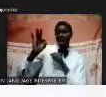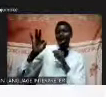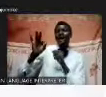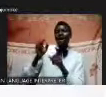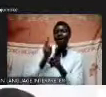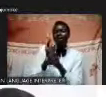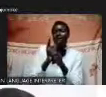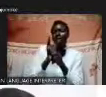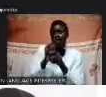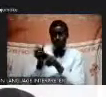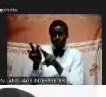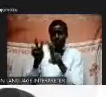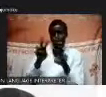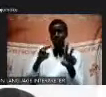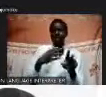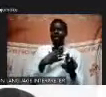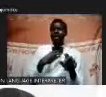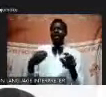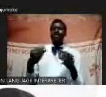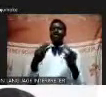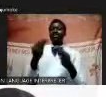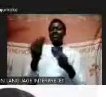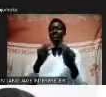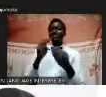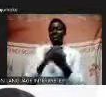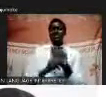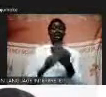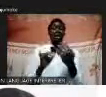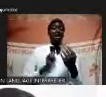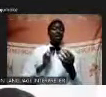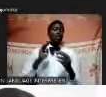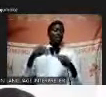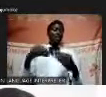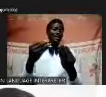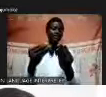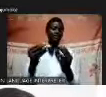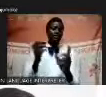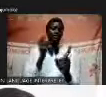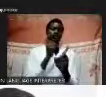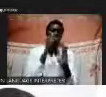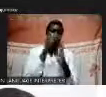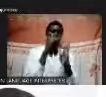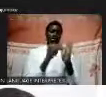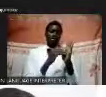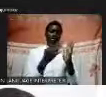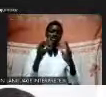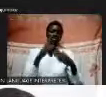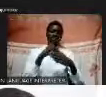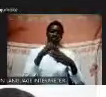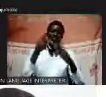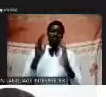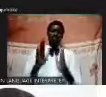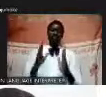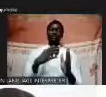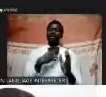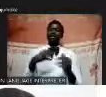So I'm going to just give you a list of professionals, and I'm just going to end. So the